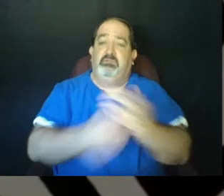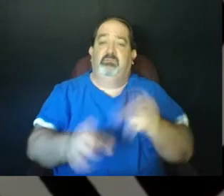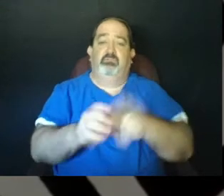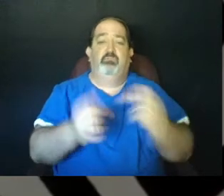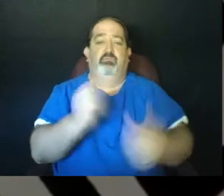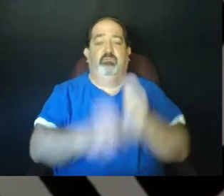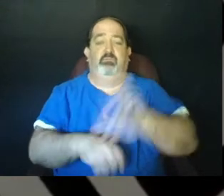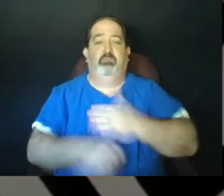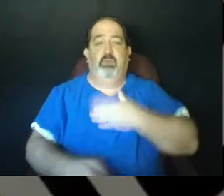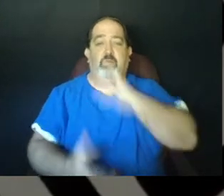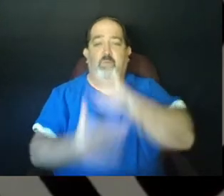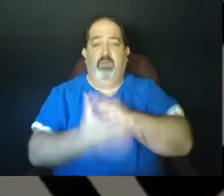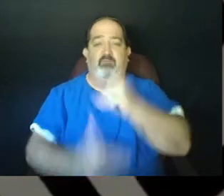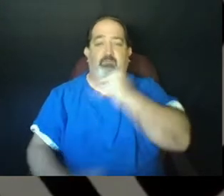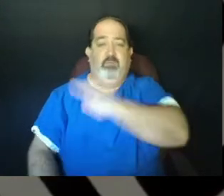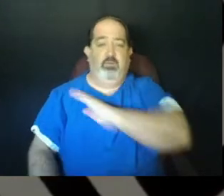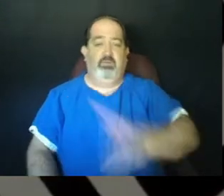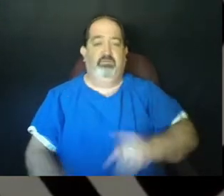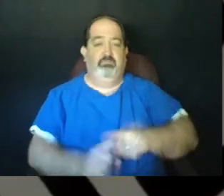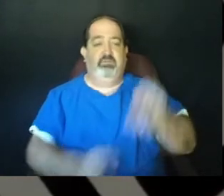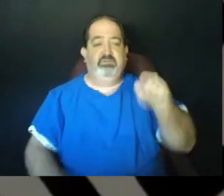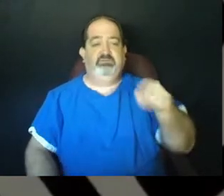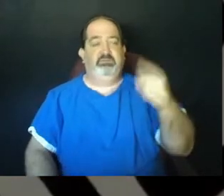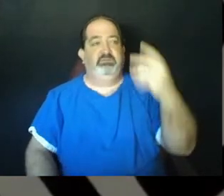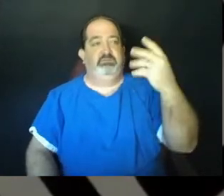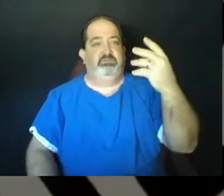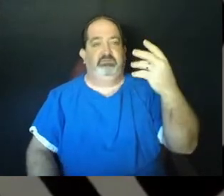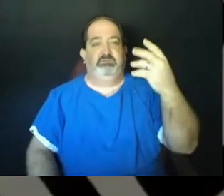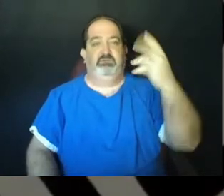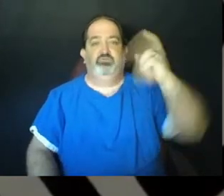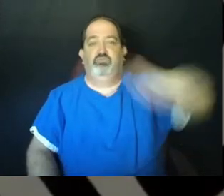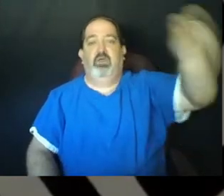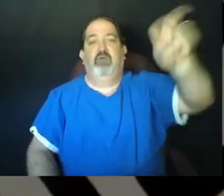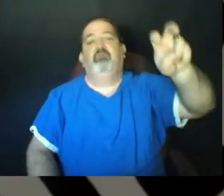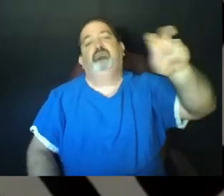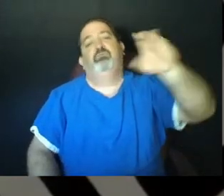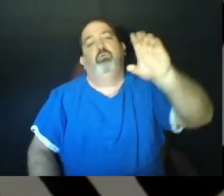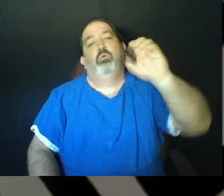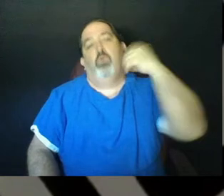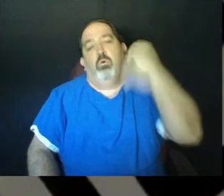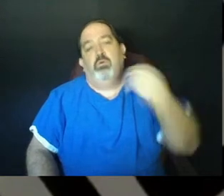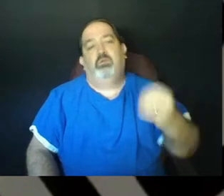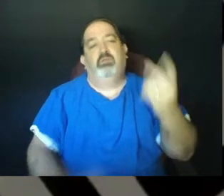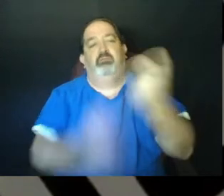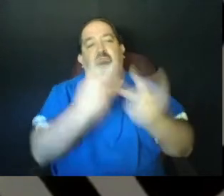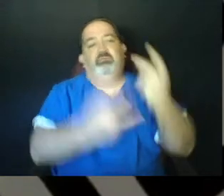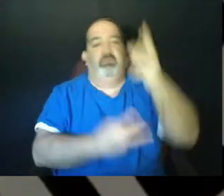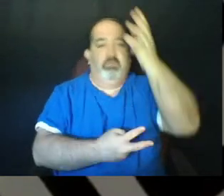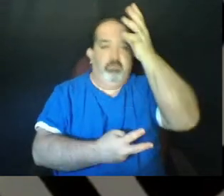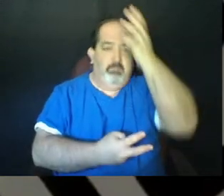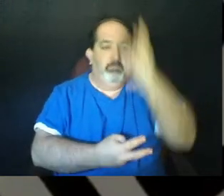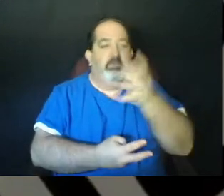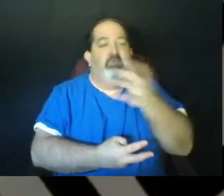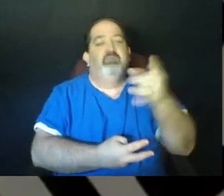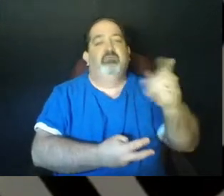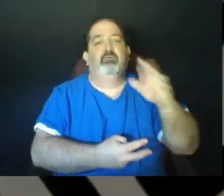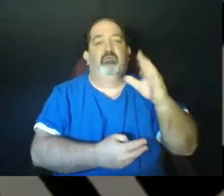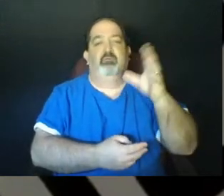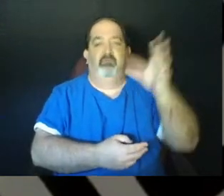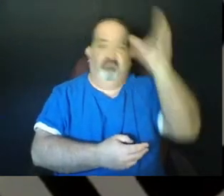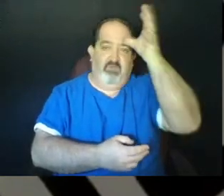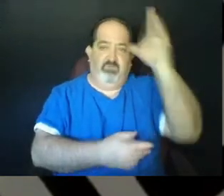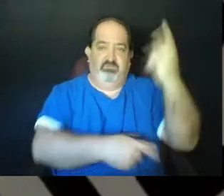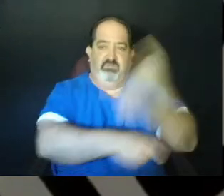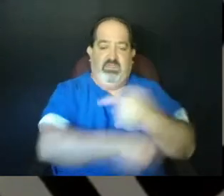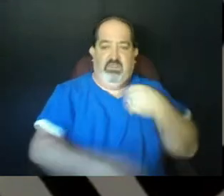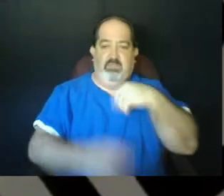wife and Baroness, but she is in Oregon right now, visiting her mom and dad for Father's Day. And I am in